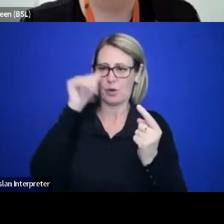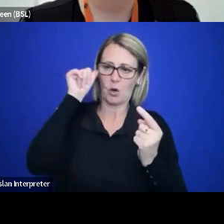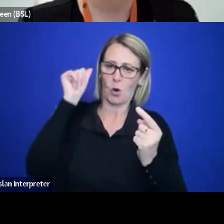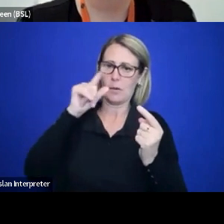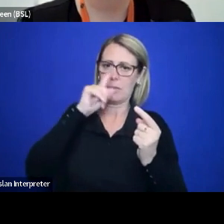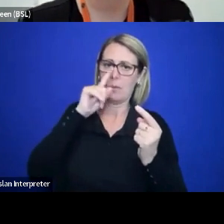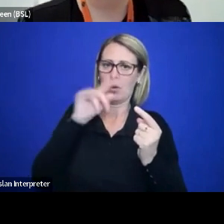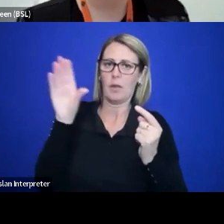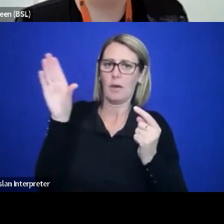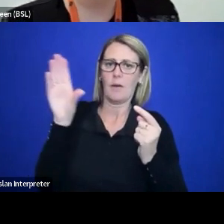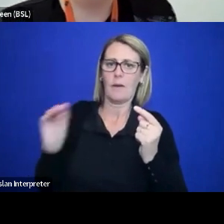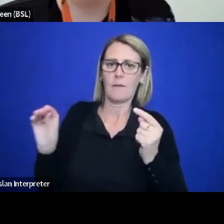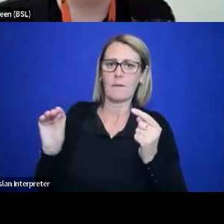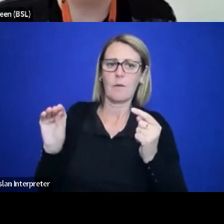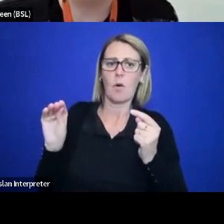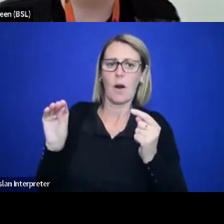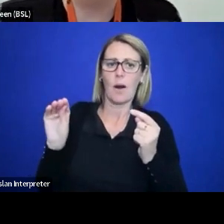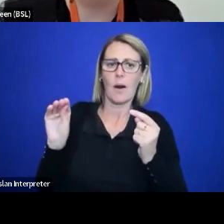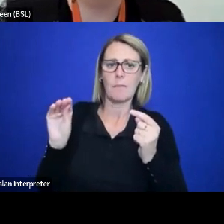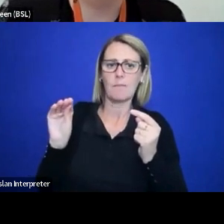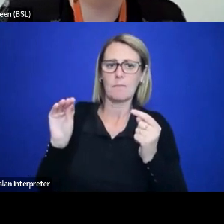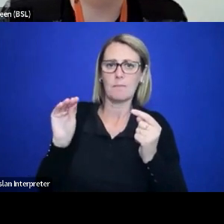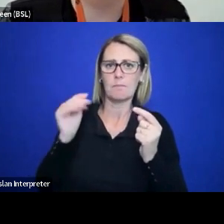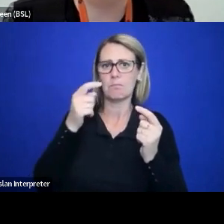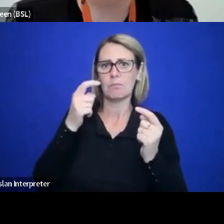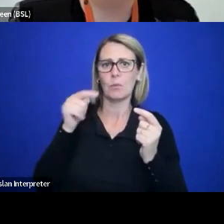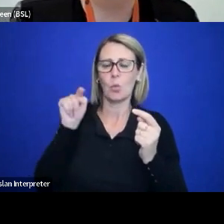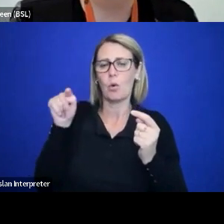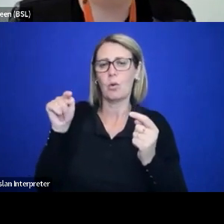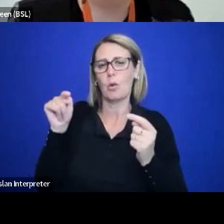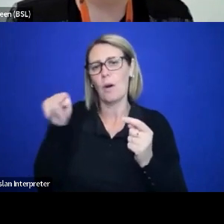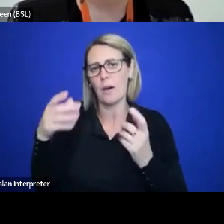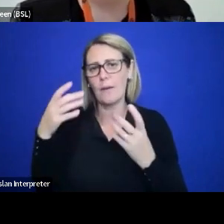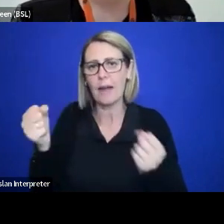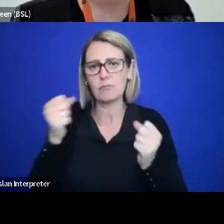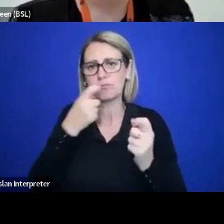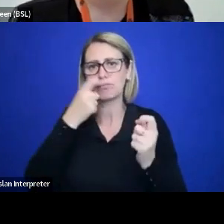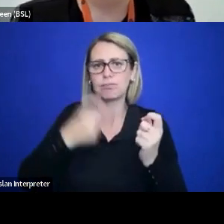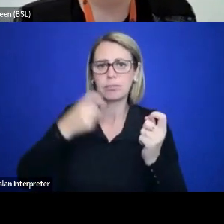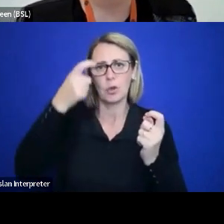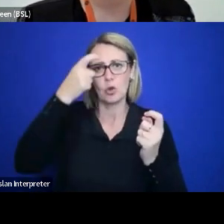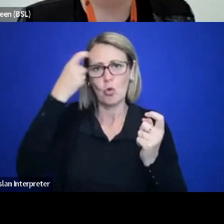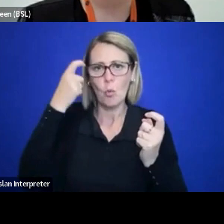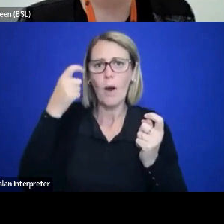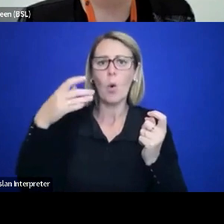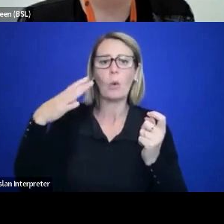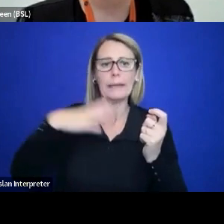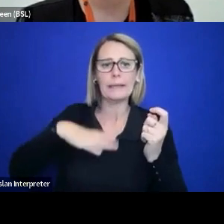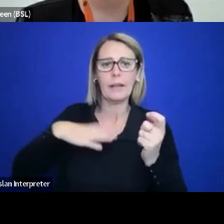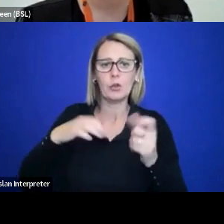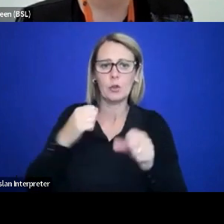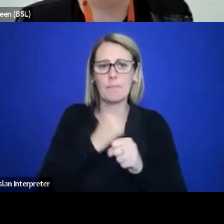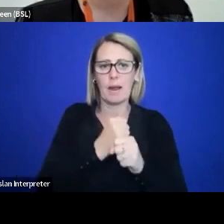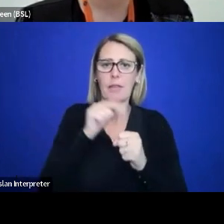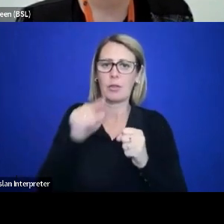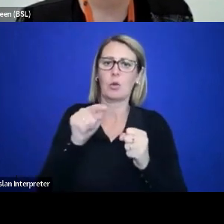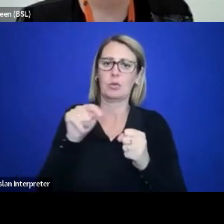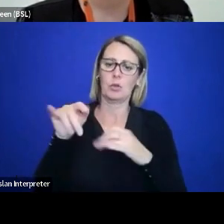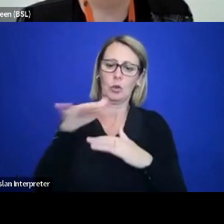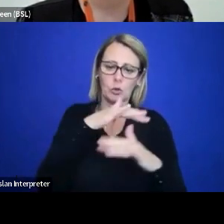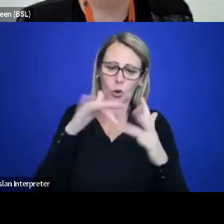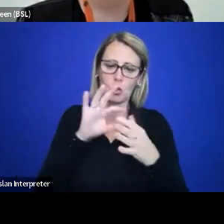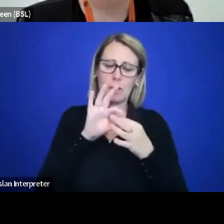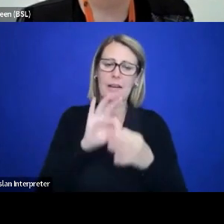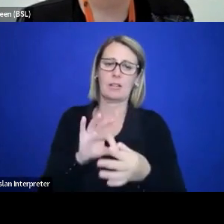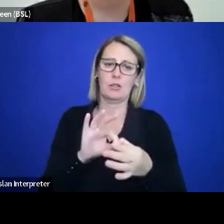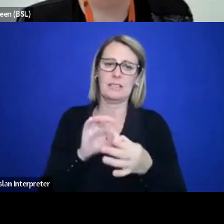from, who have had some serious trauma too, that, we need to be making those social connections. They are the